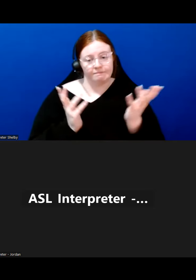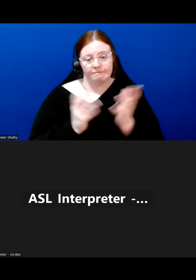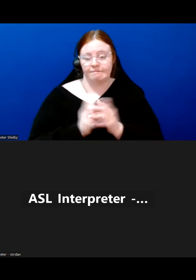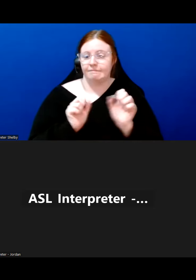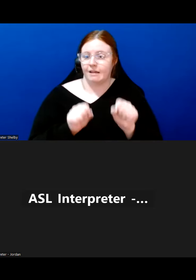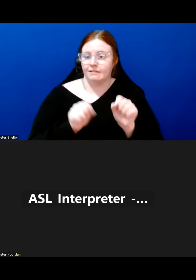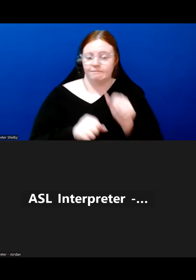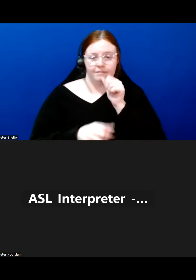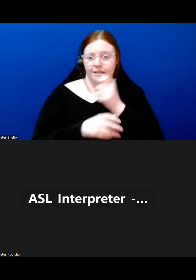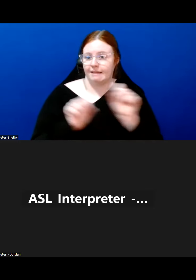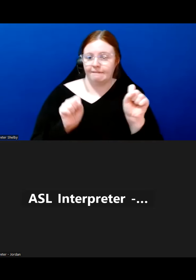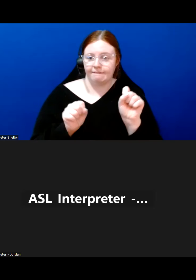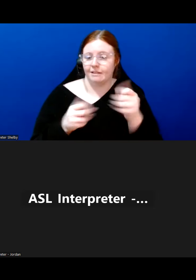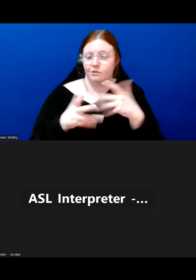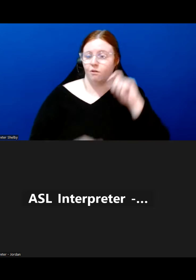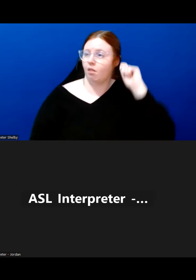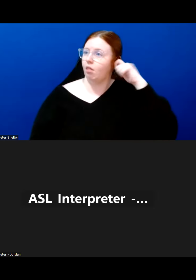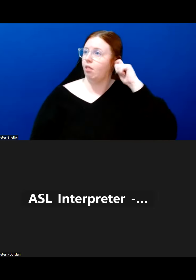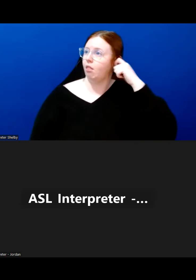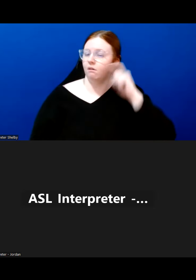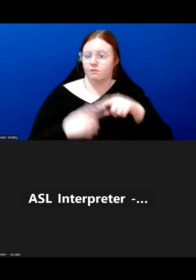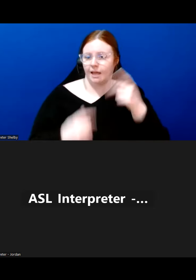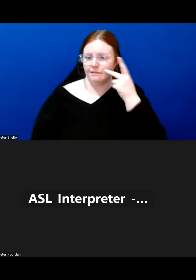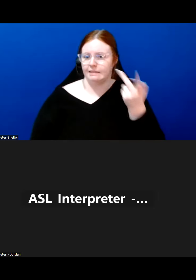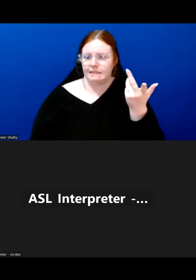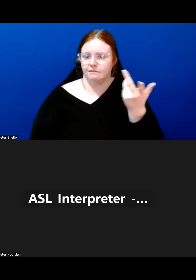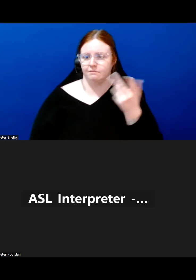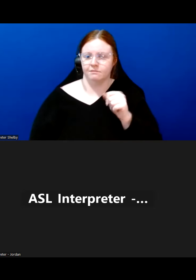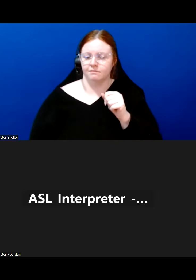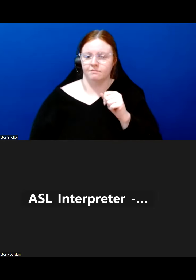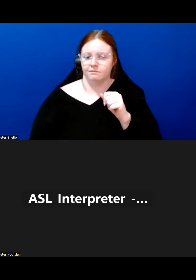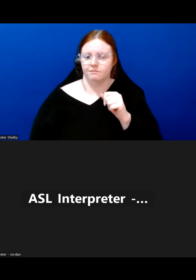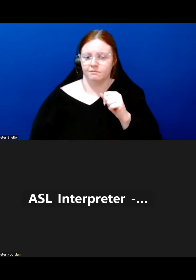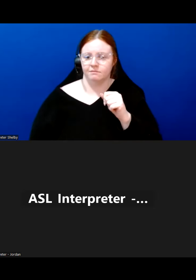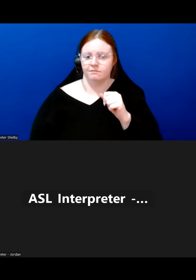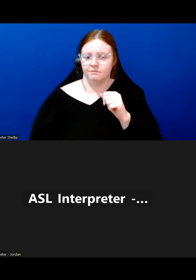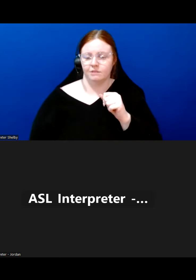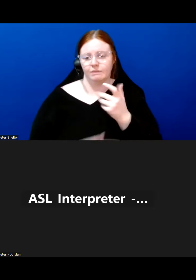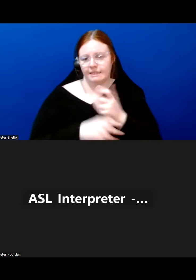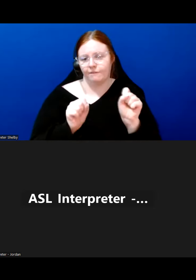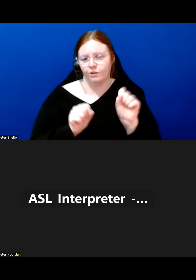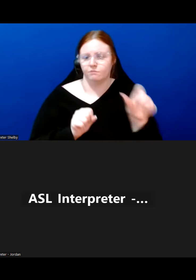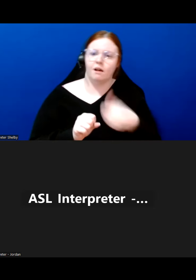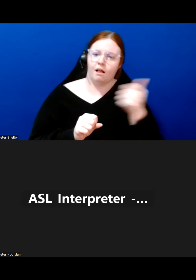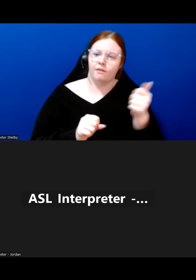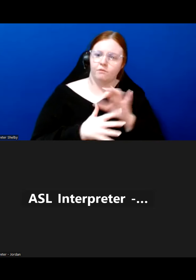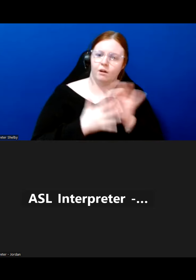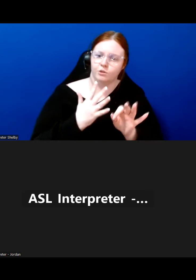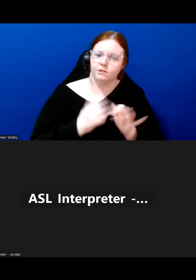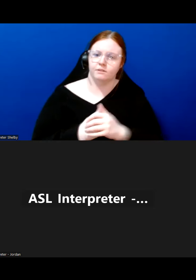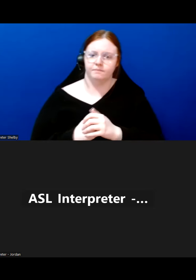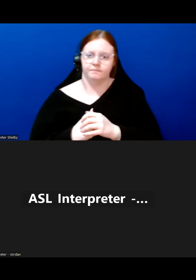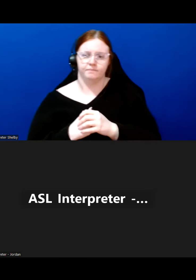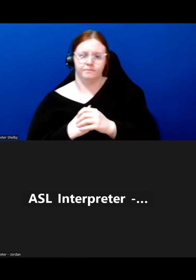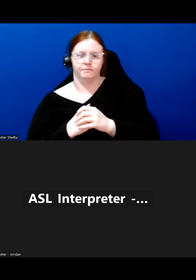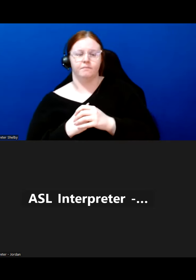don't really know where you're rooting around in there with a Q-tip. So there's definitely safer alternatives. Yeah. And if